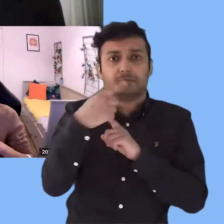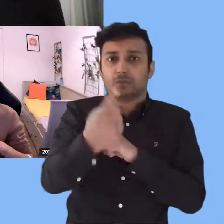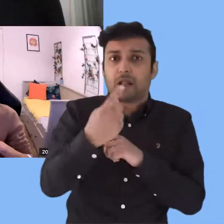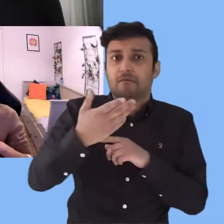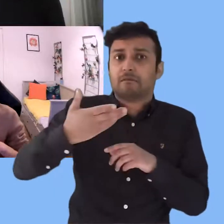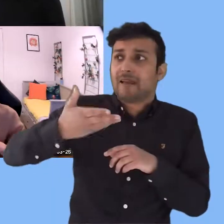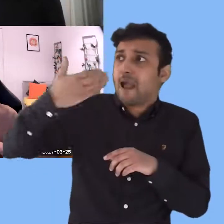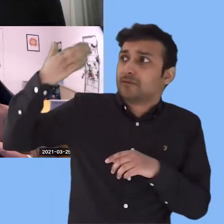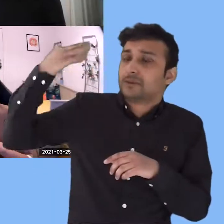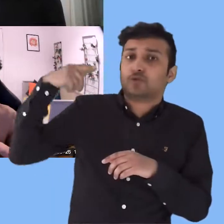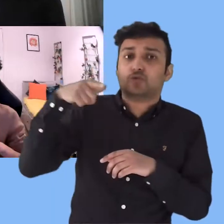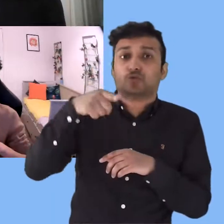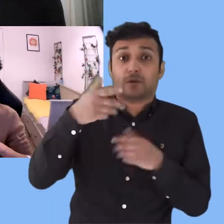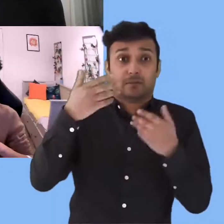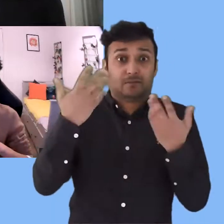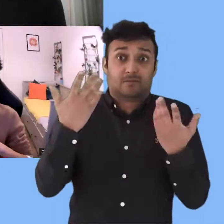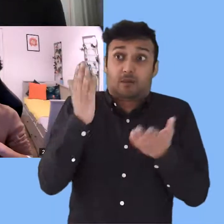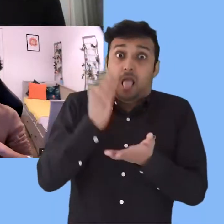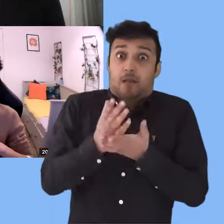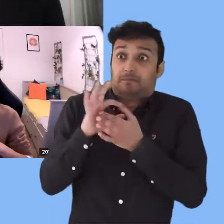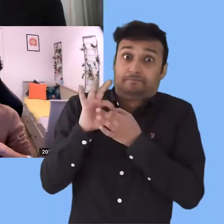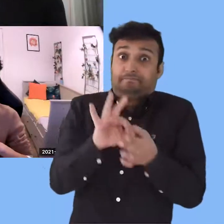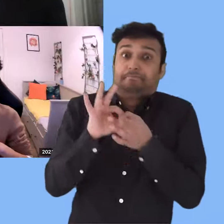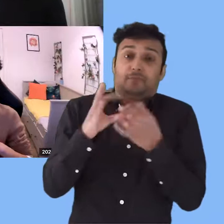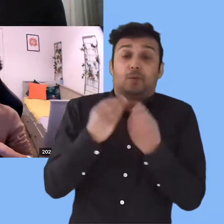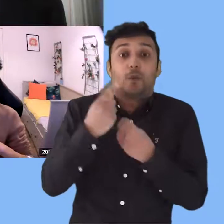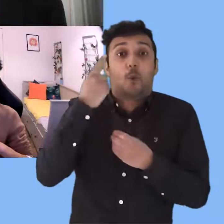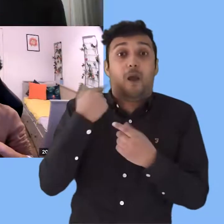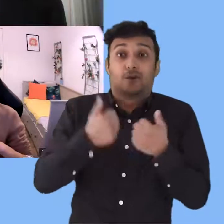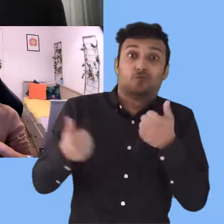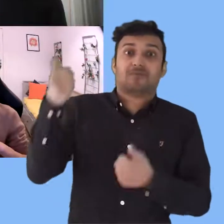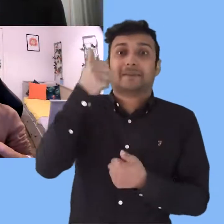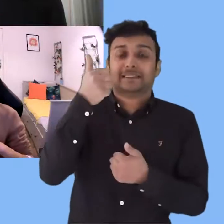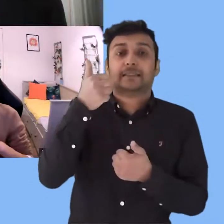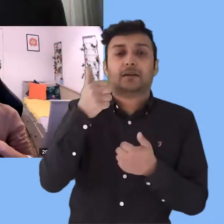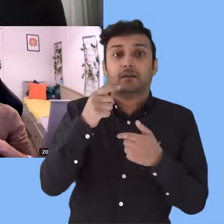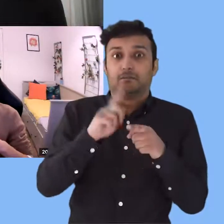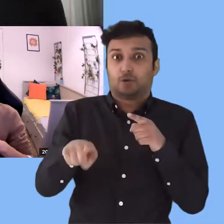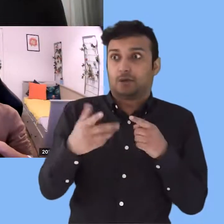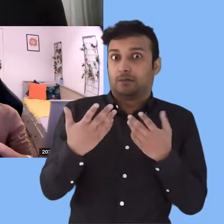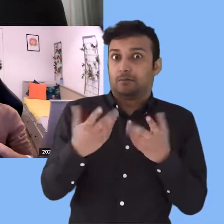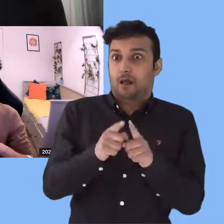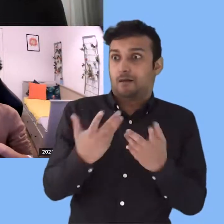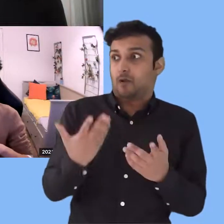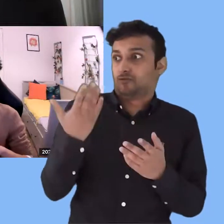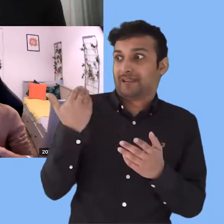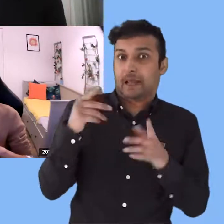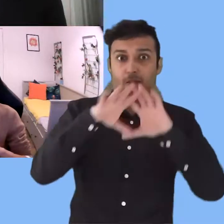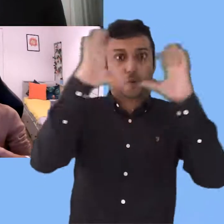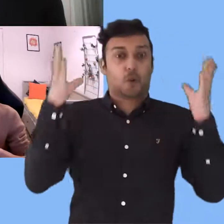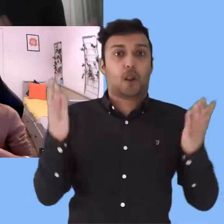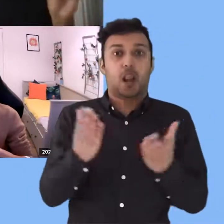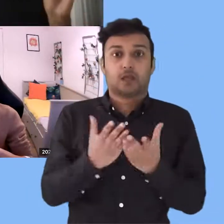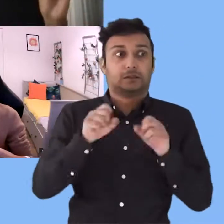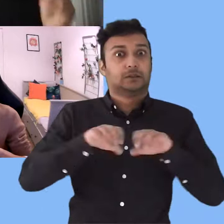so, you know, recently with what's been going on globally. And also, I guess, the impact of Lunar New Year being